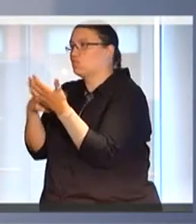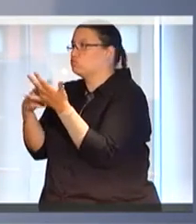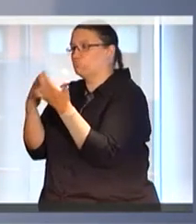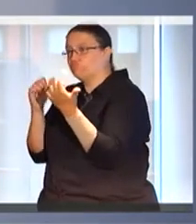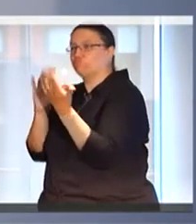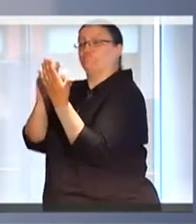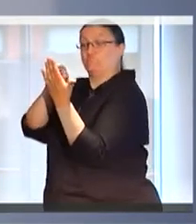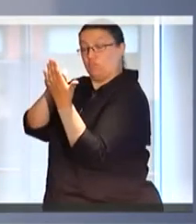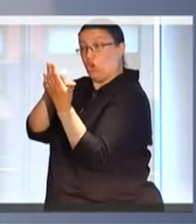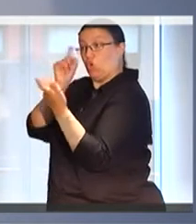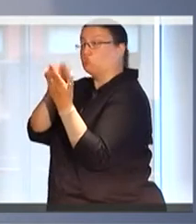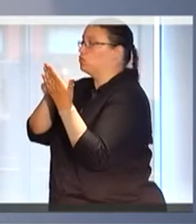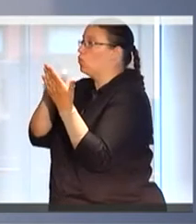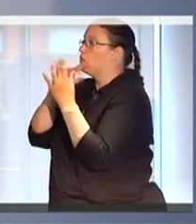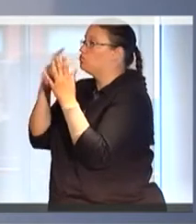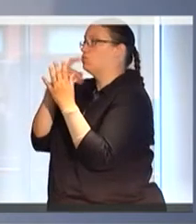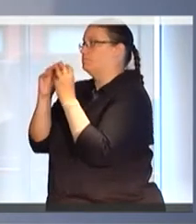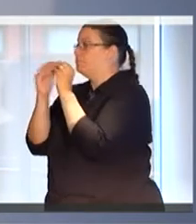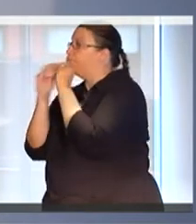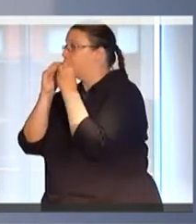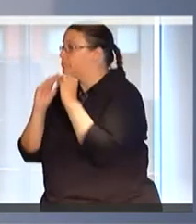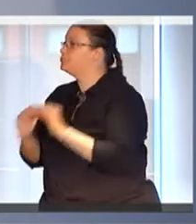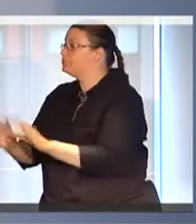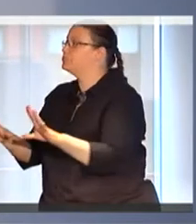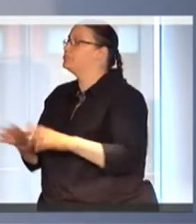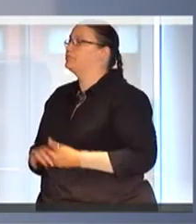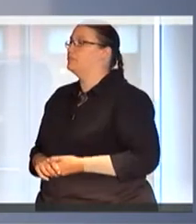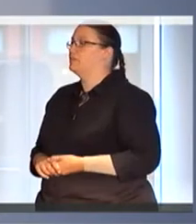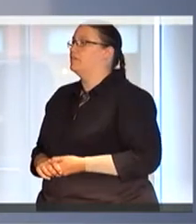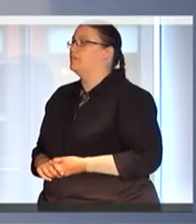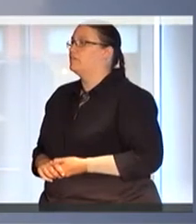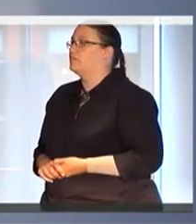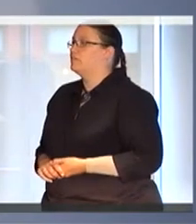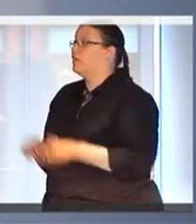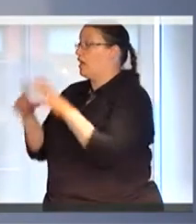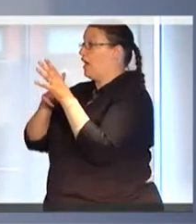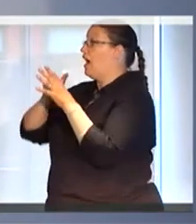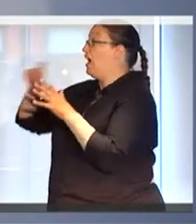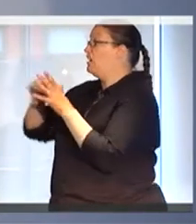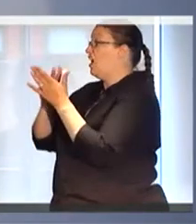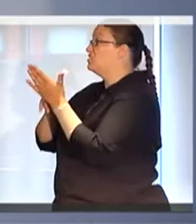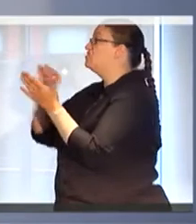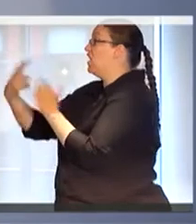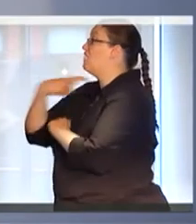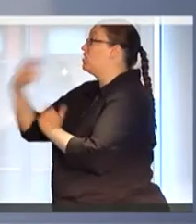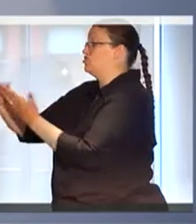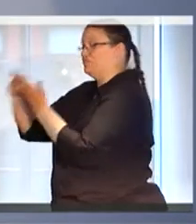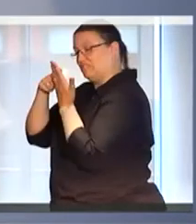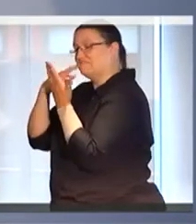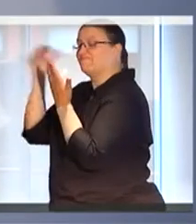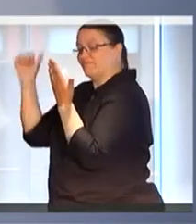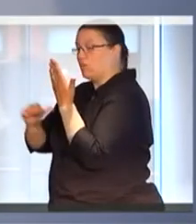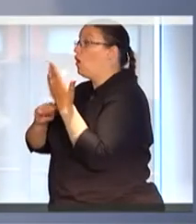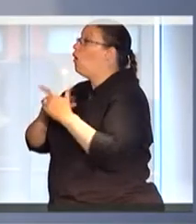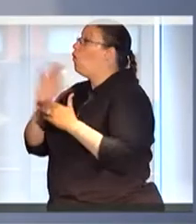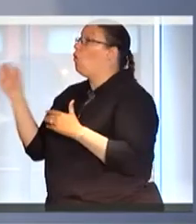As noted in the questions posed by ACCAN, yes, there are barriers to being able to act on all concerns, but we are open